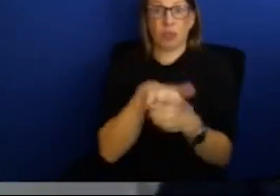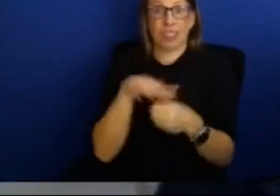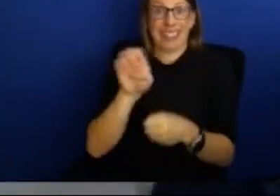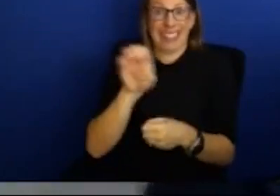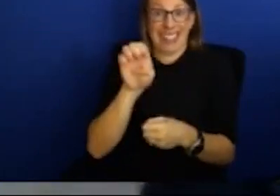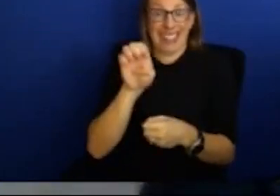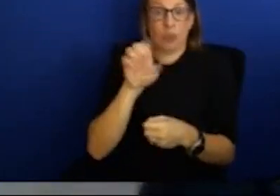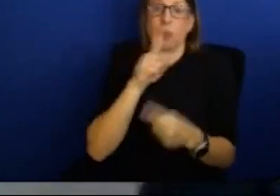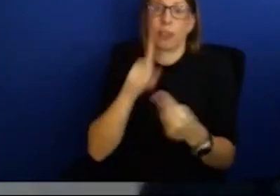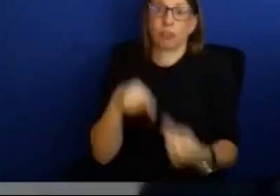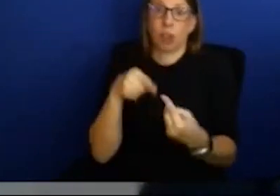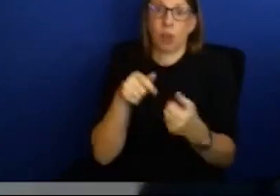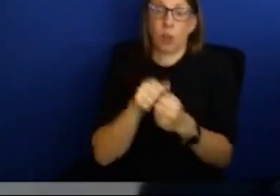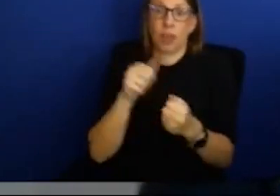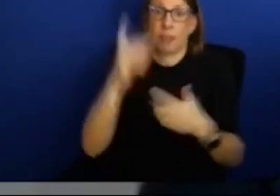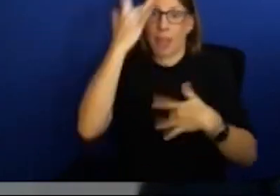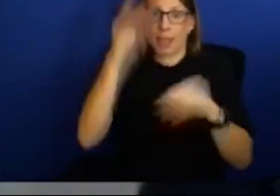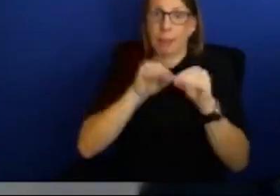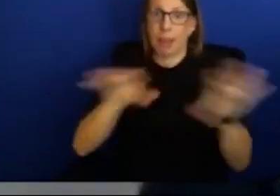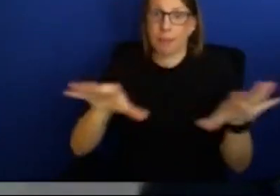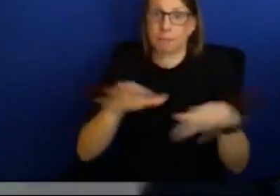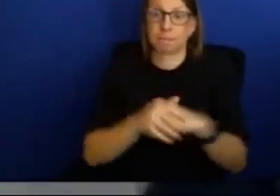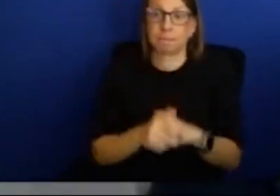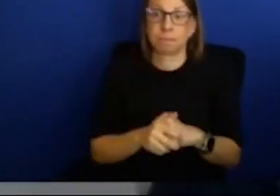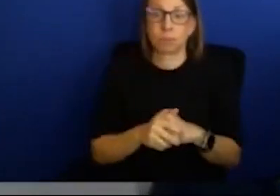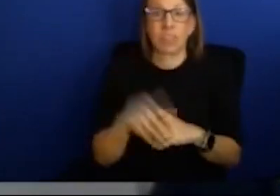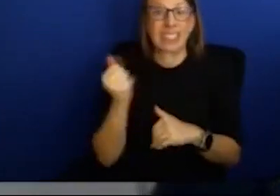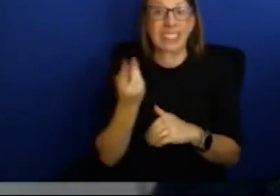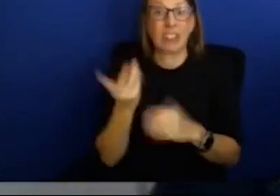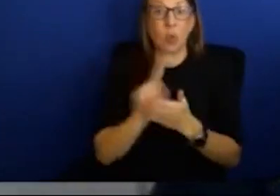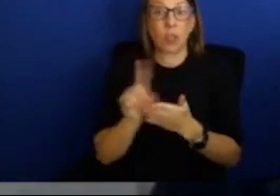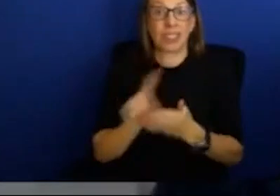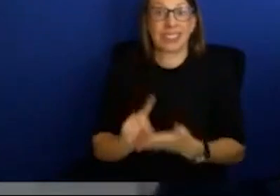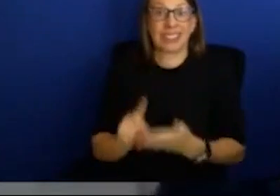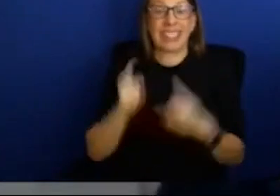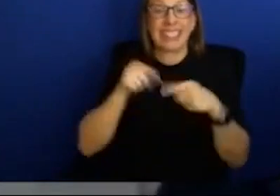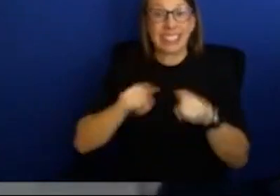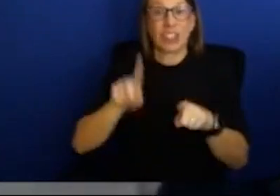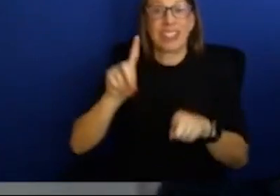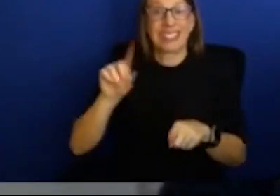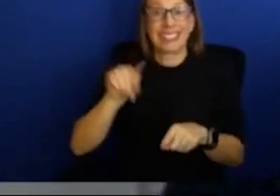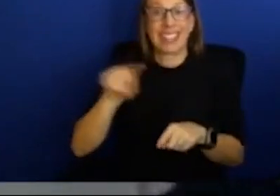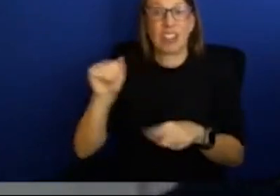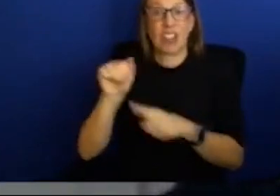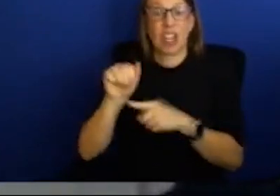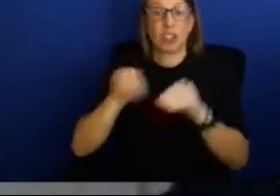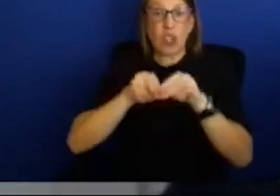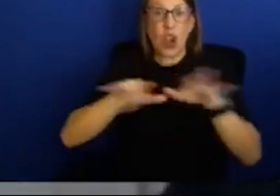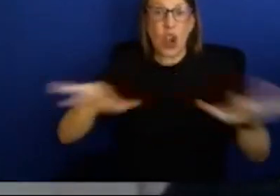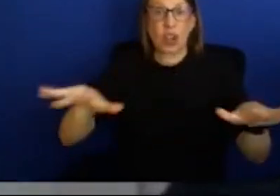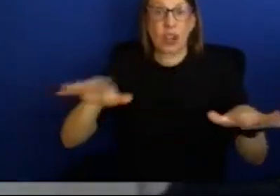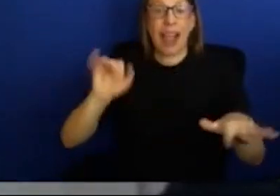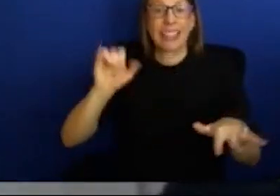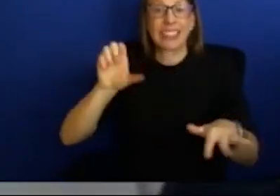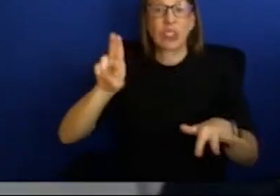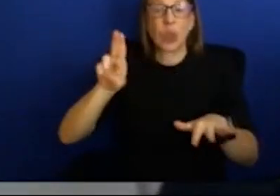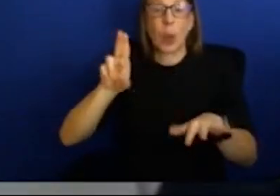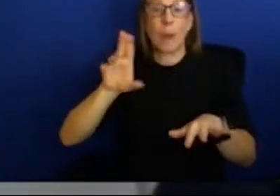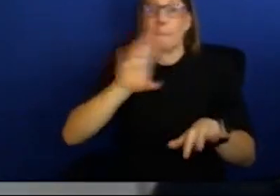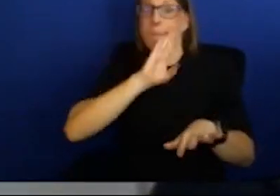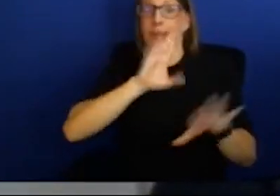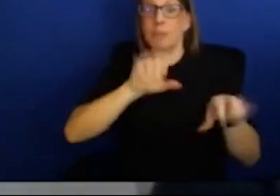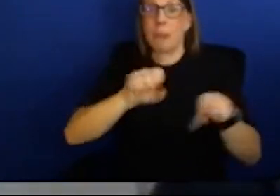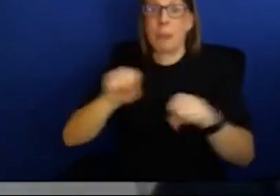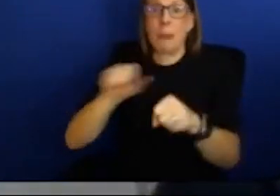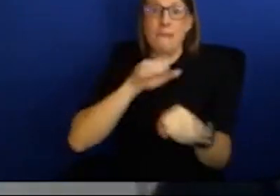this pandemic. And for a time of several weeks during the Delta surge, they were completely out of ICU beds and having to contend